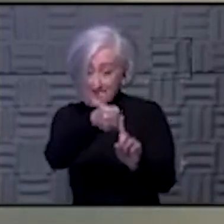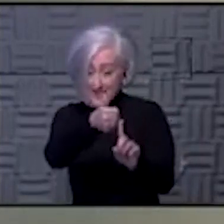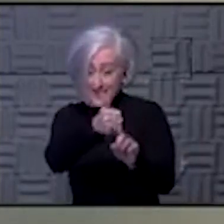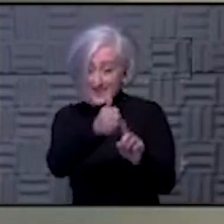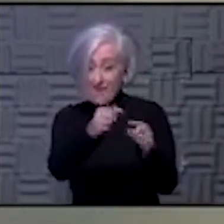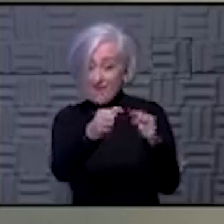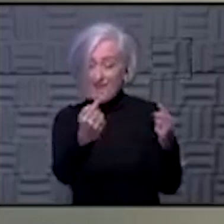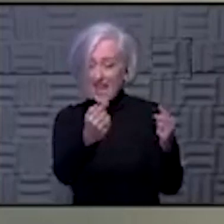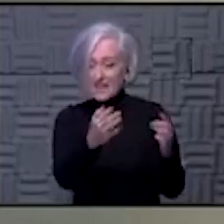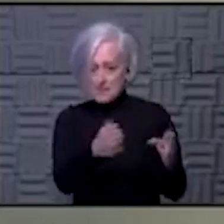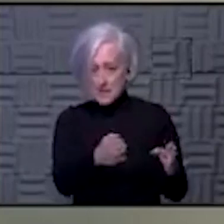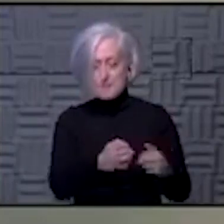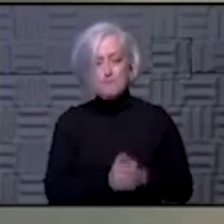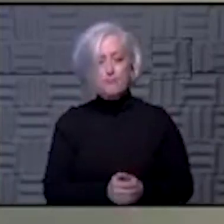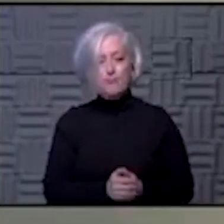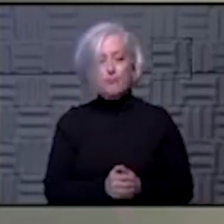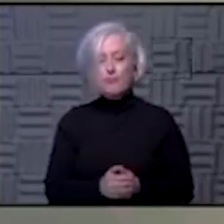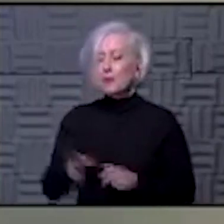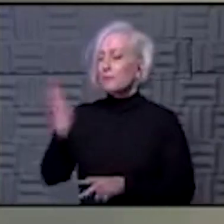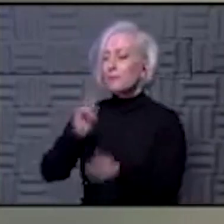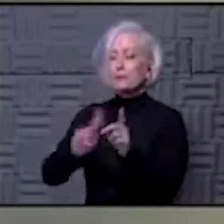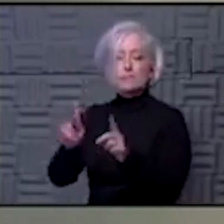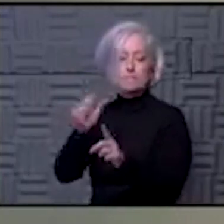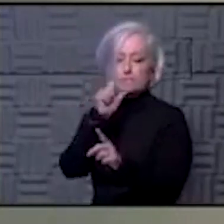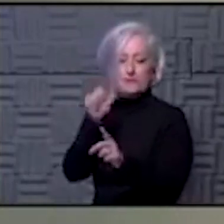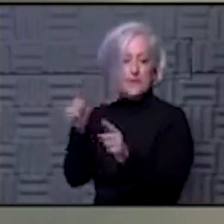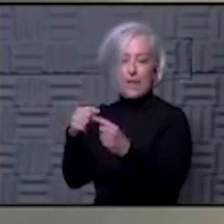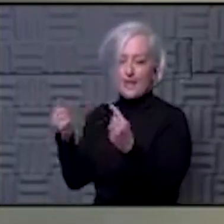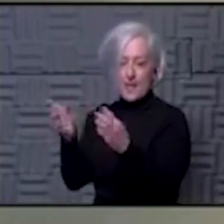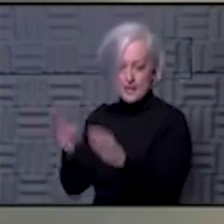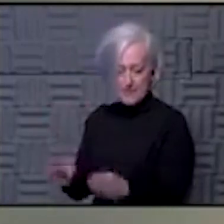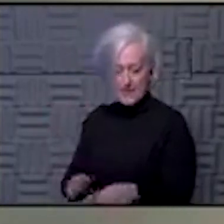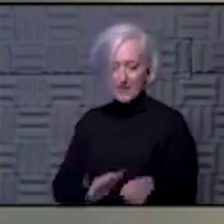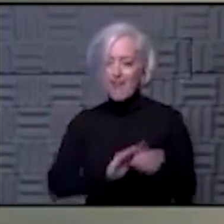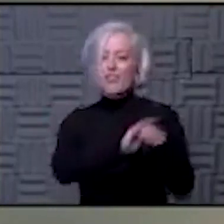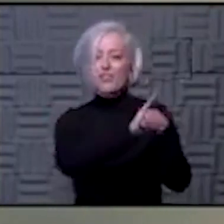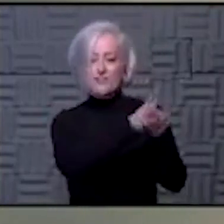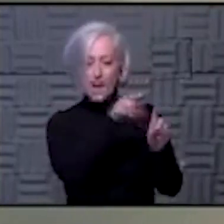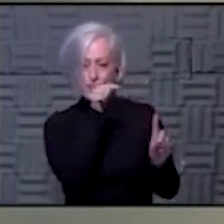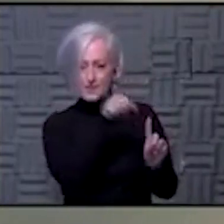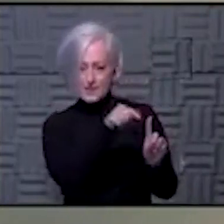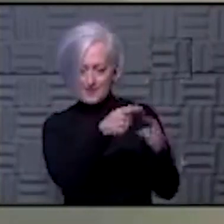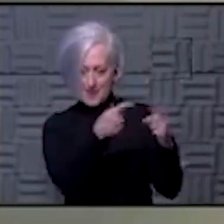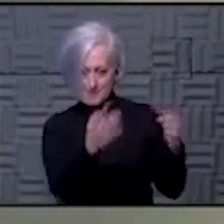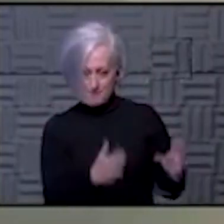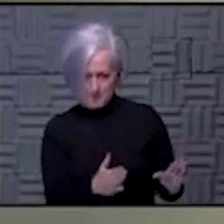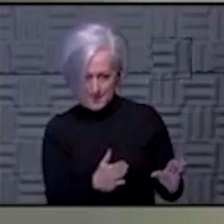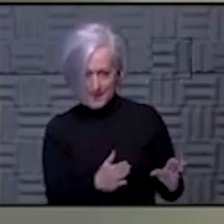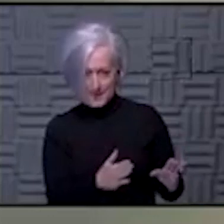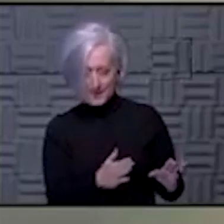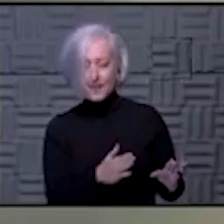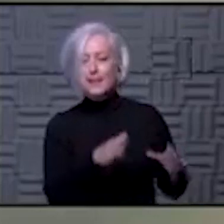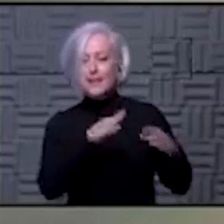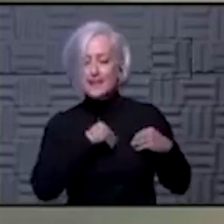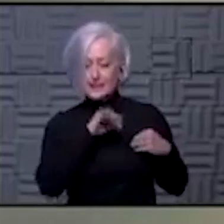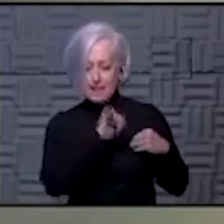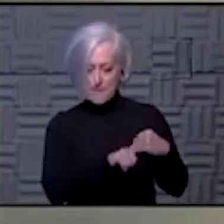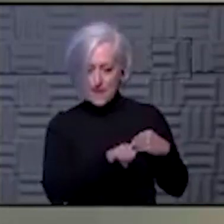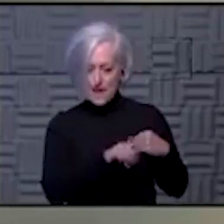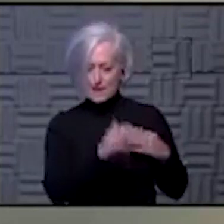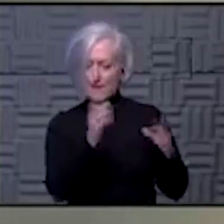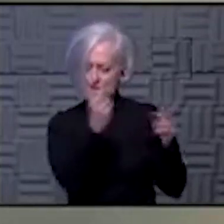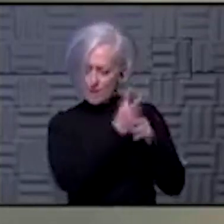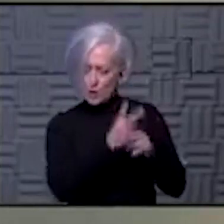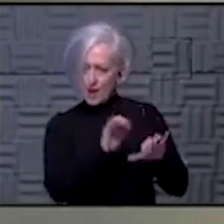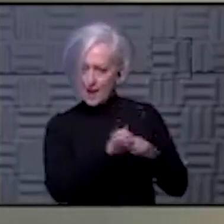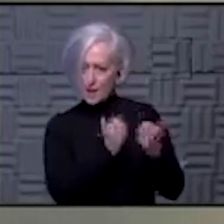fellow, citizen is not the enemy. The virus is the enemy. Let's take the enemy as the enemy, and do we need to stop it? So